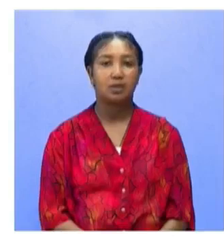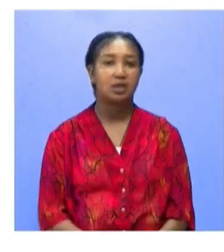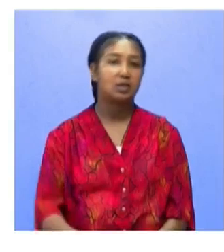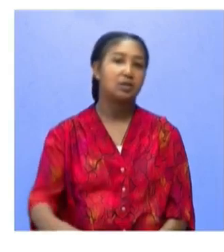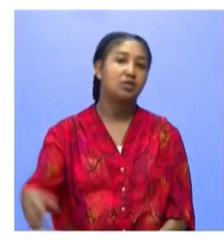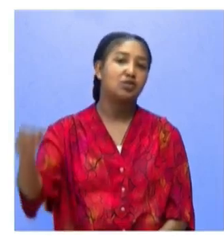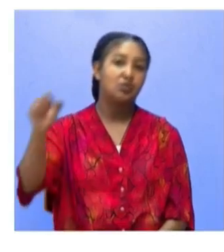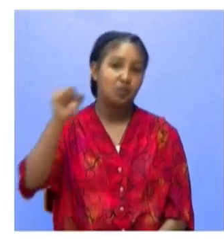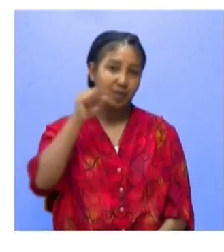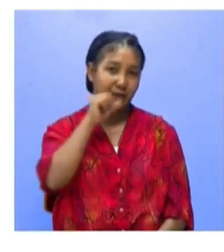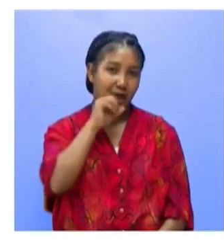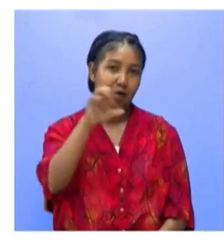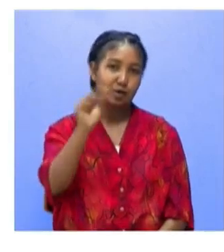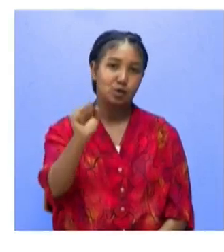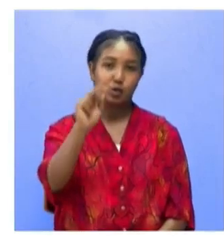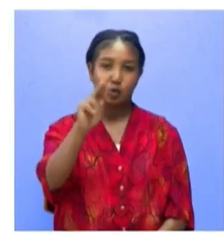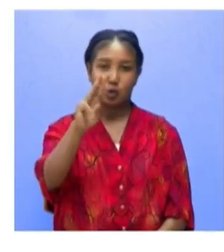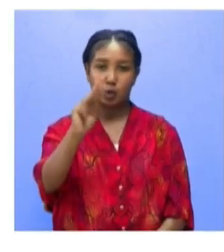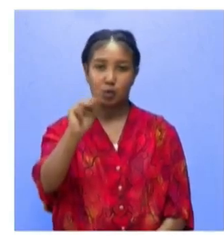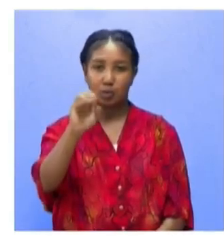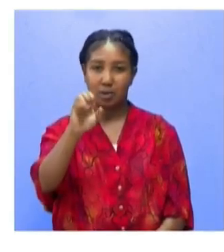Sumaya